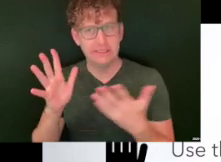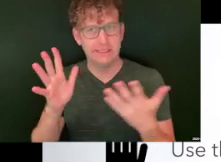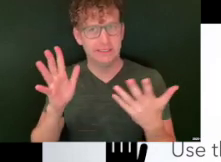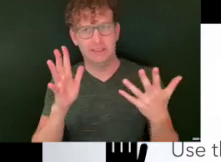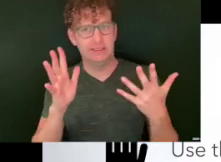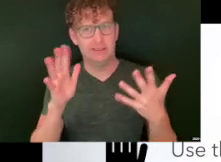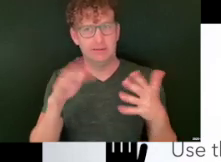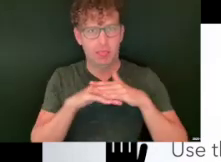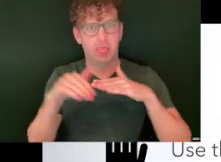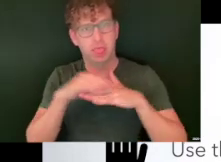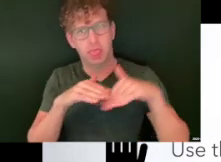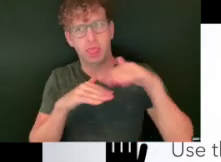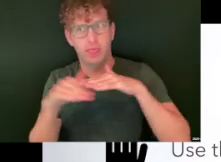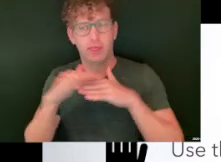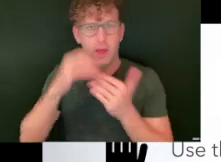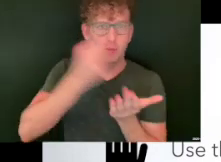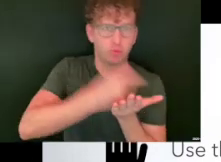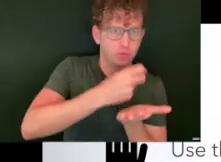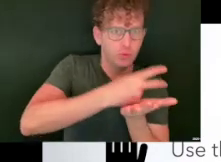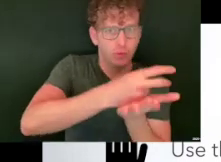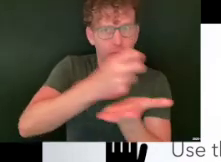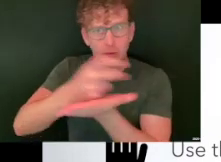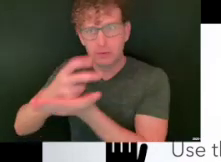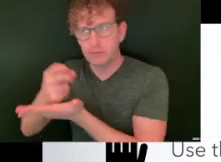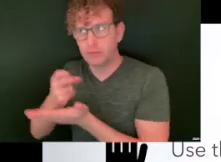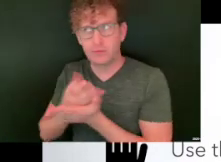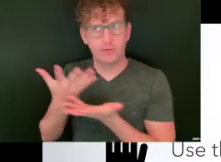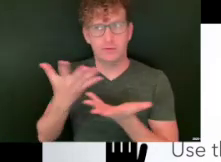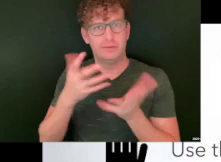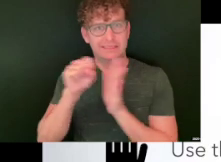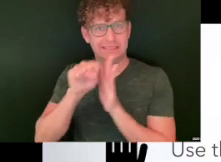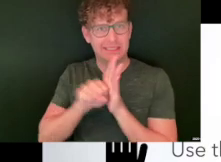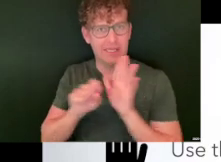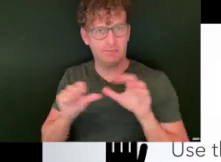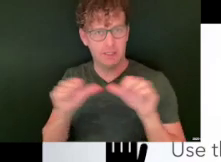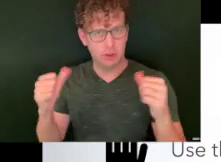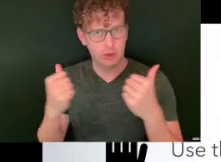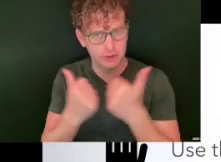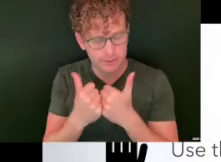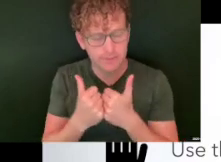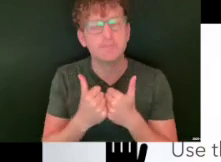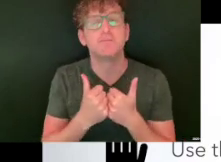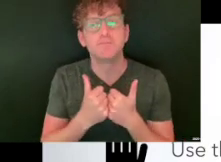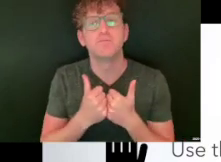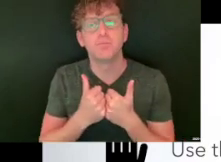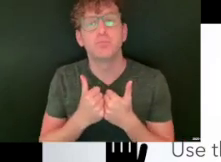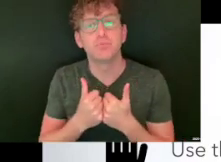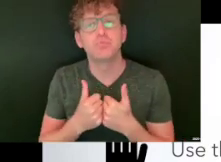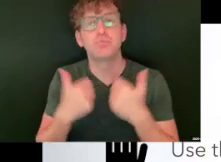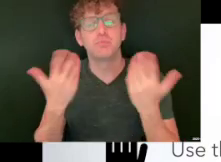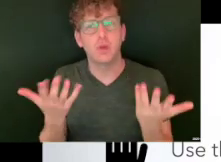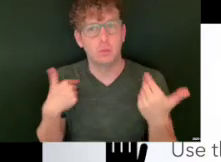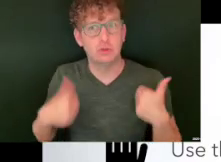of uncertainty as to where they were in line. So with this round, we'll have a ticker, or not ticker, but they'll know their spot in